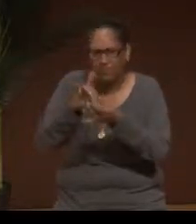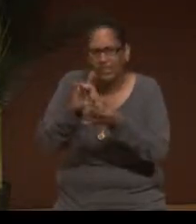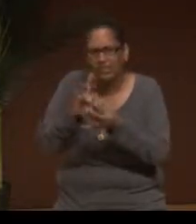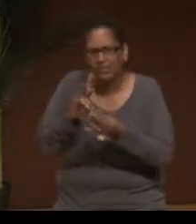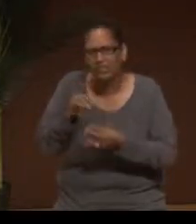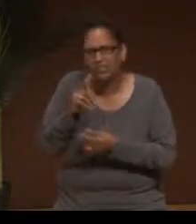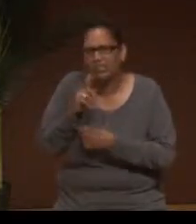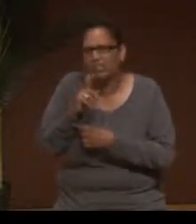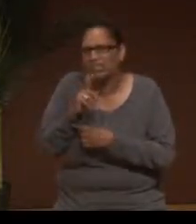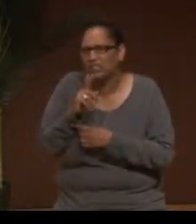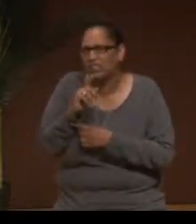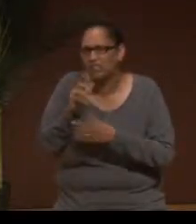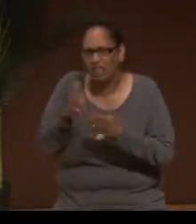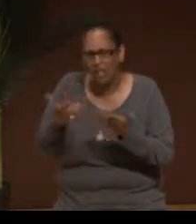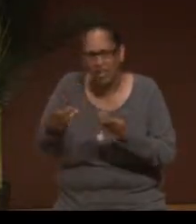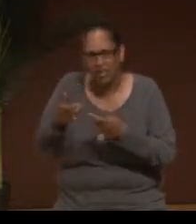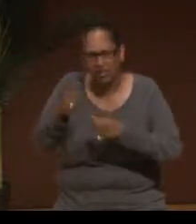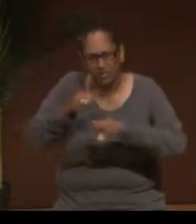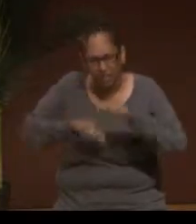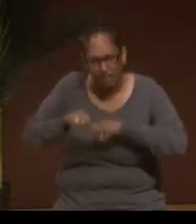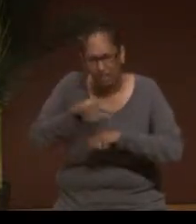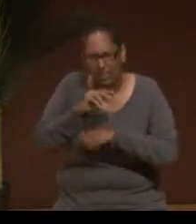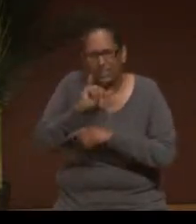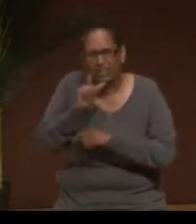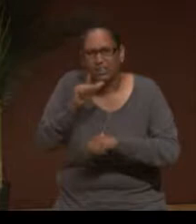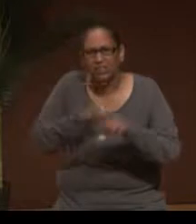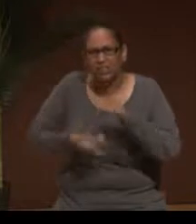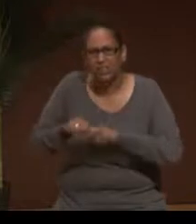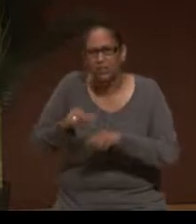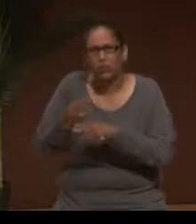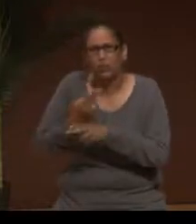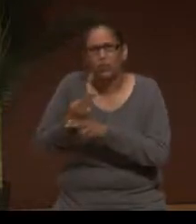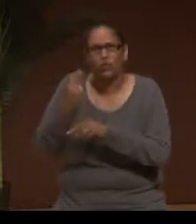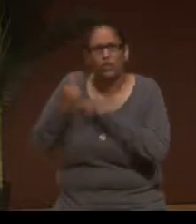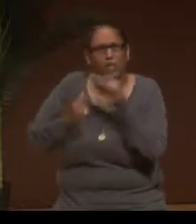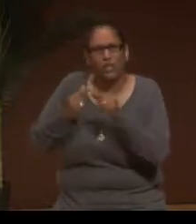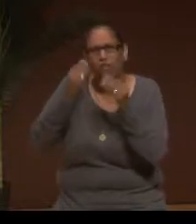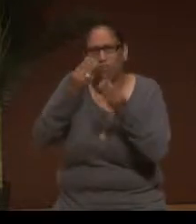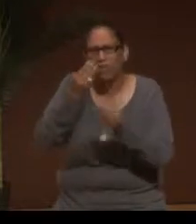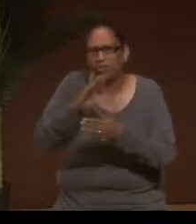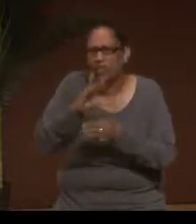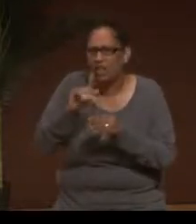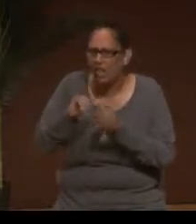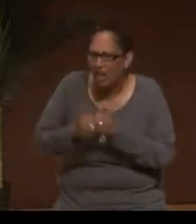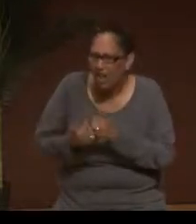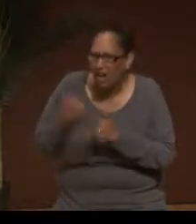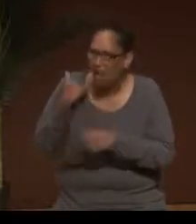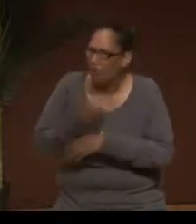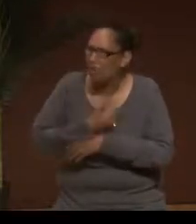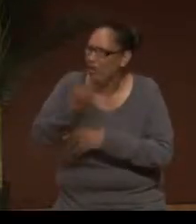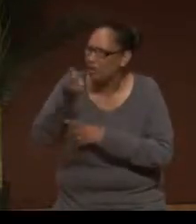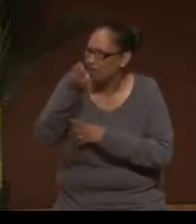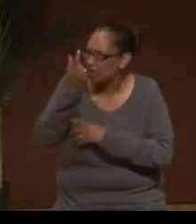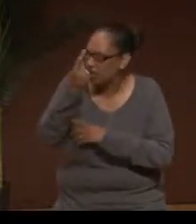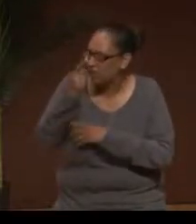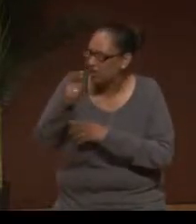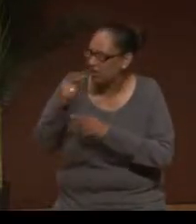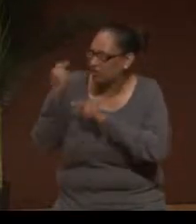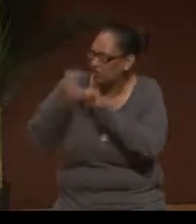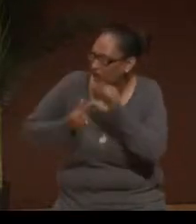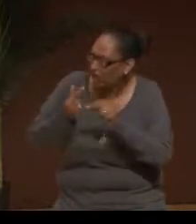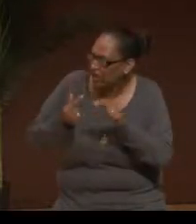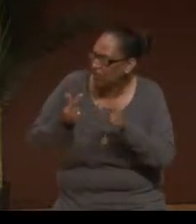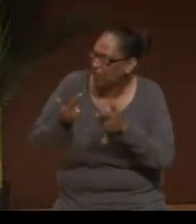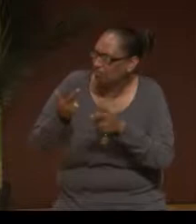lot about how scientists and non-scientists use genetic information, and how our understandings of genetic ancestry in